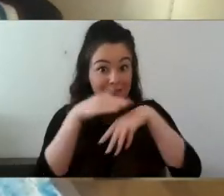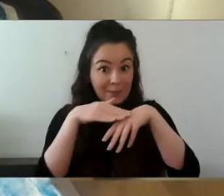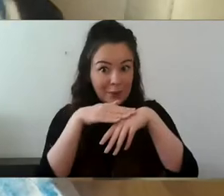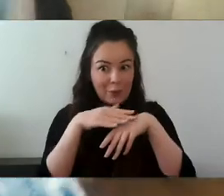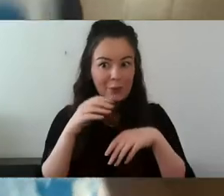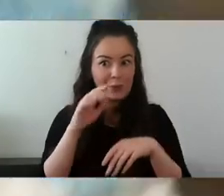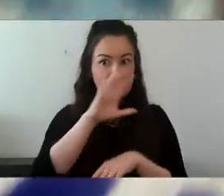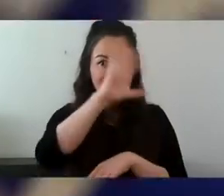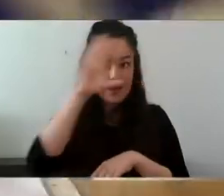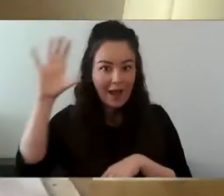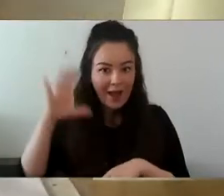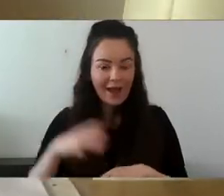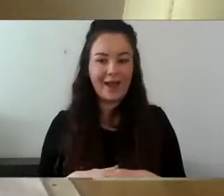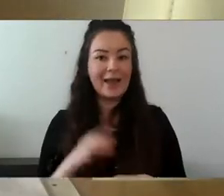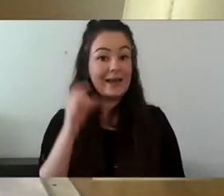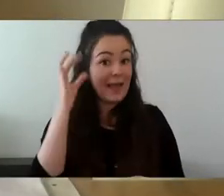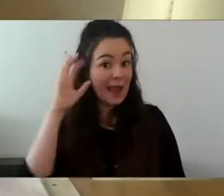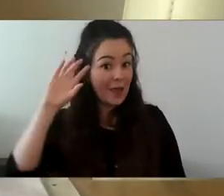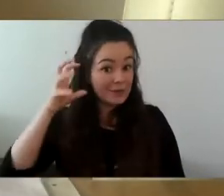sky with a little yellow sun.